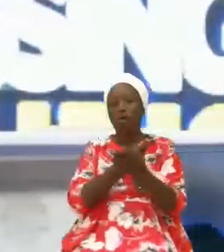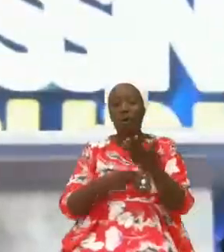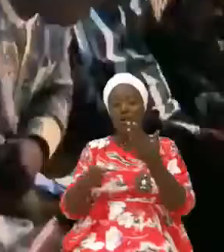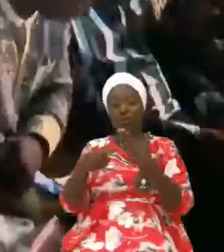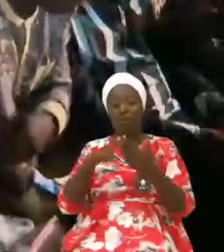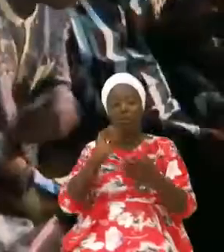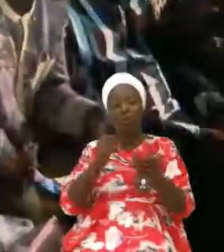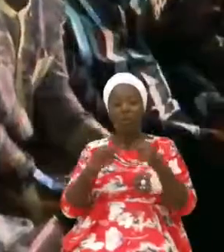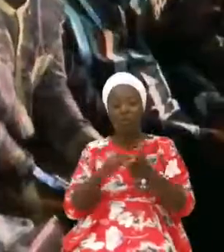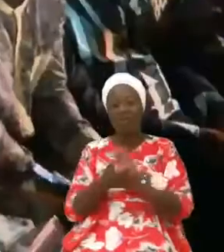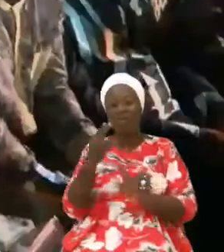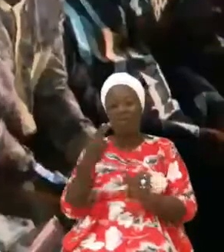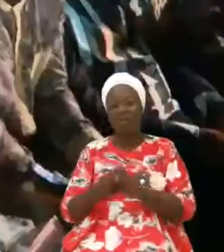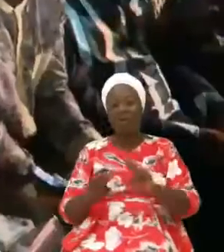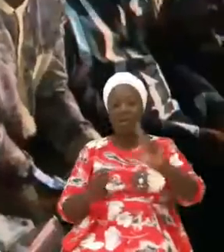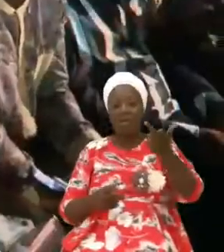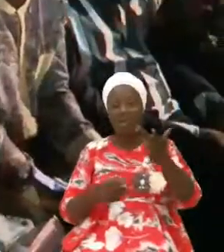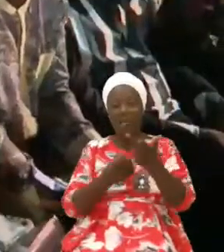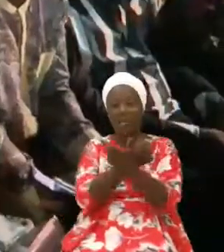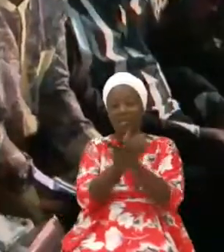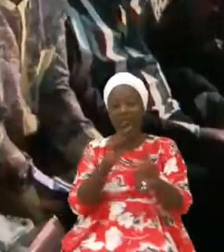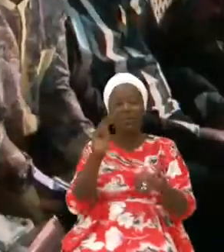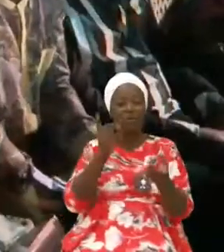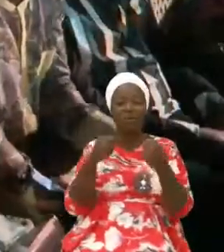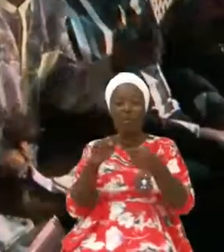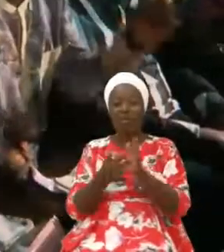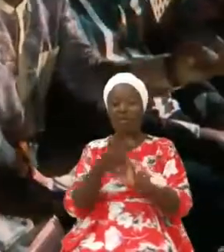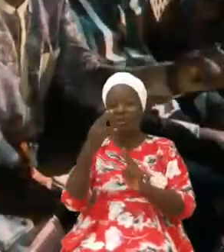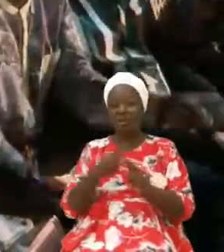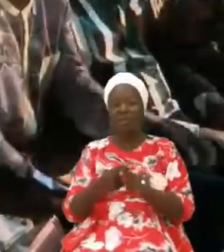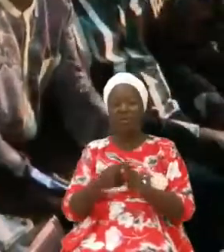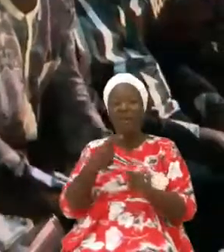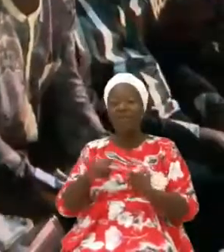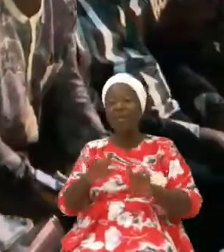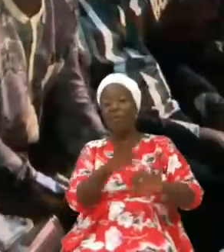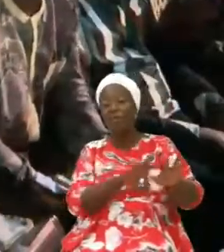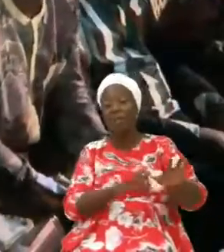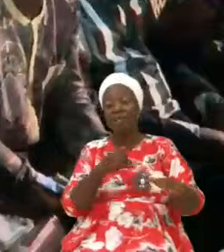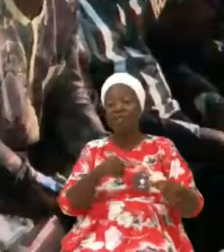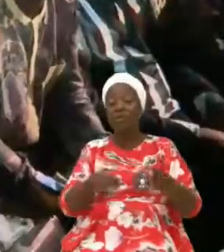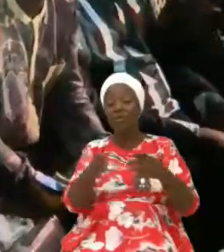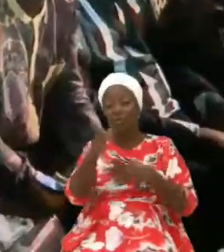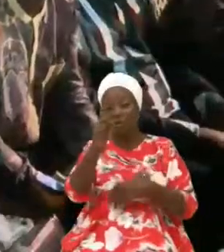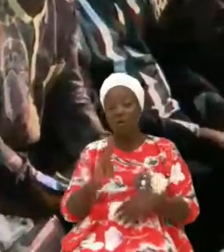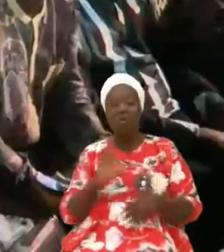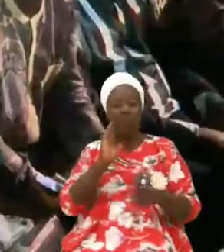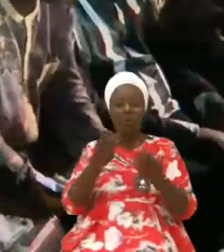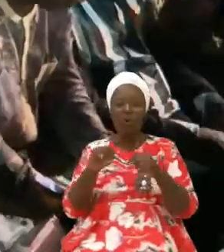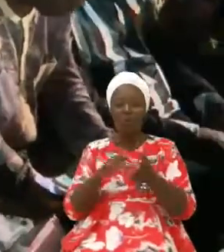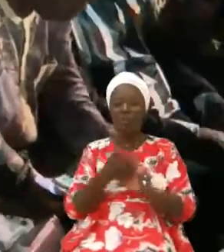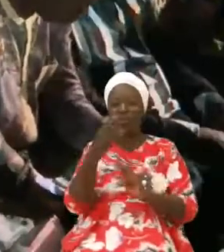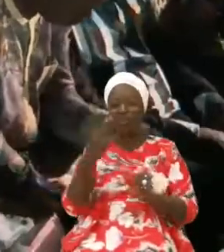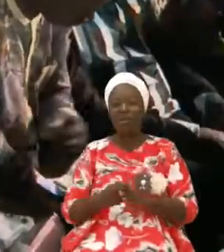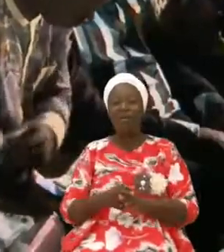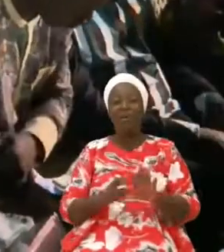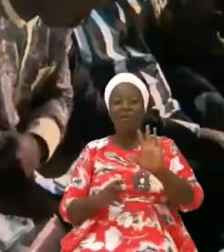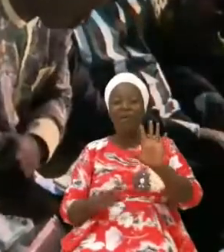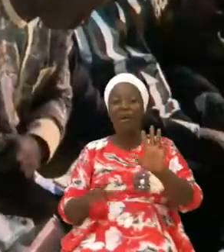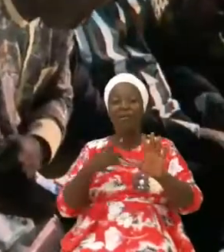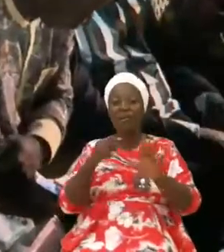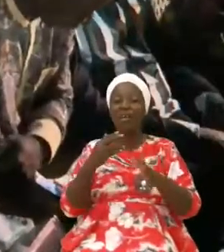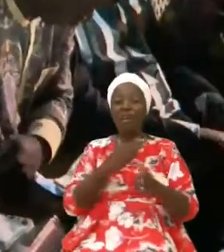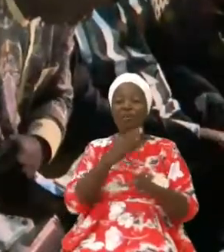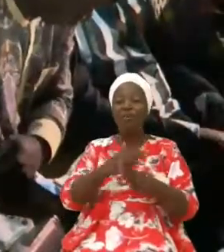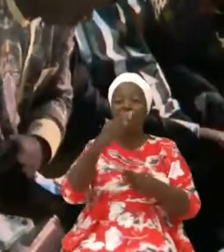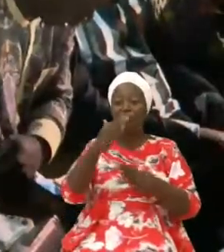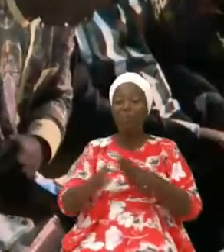come. Restoration will come. Salvation will come. The mercy of God will